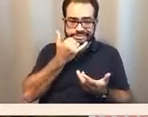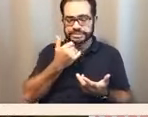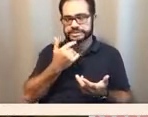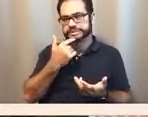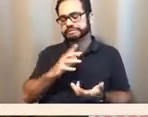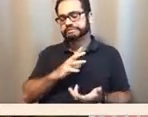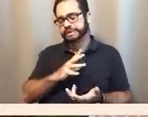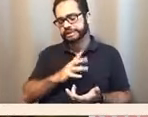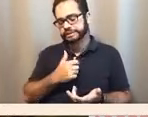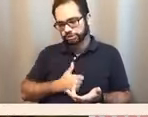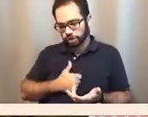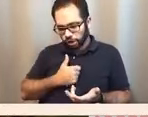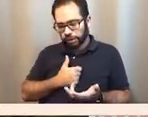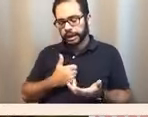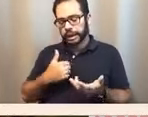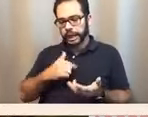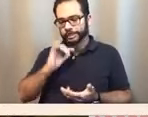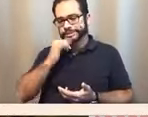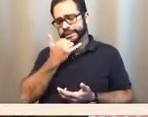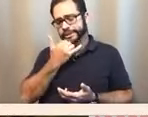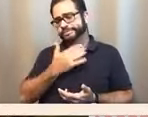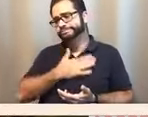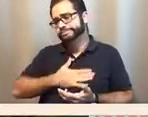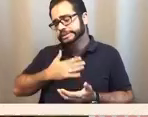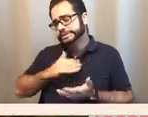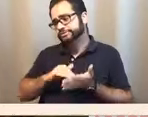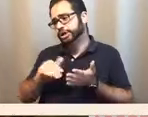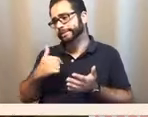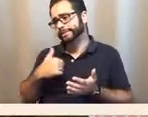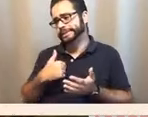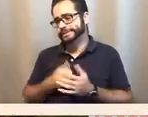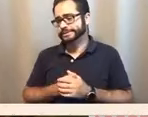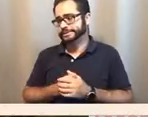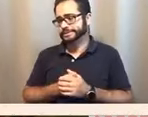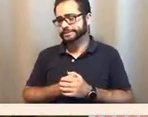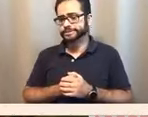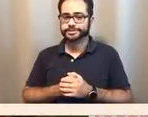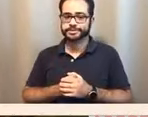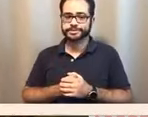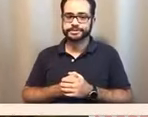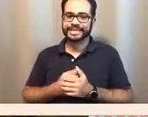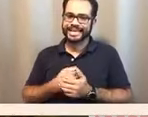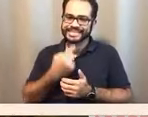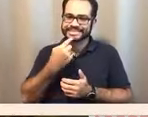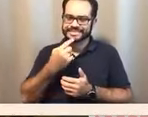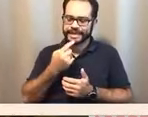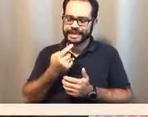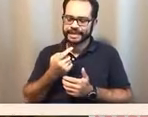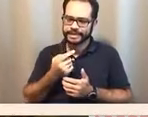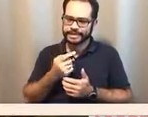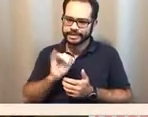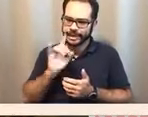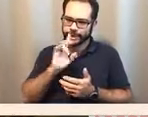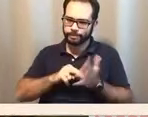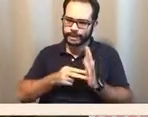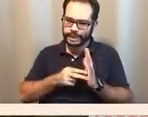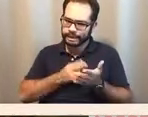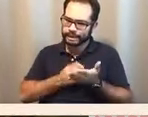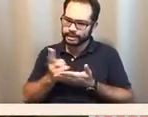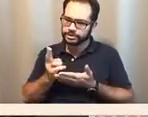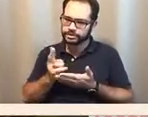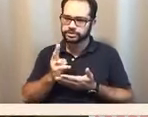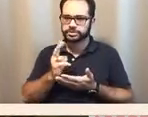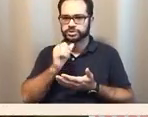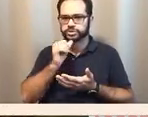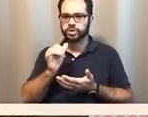mistake. Please forgive me. And say it wholeheartedly. Don't let your press